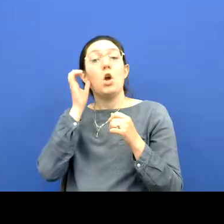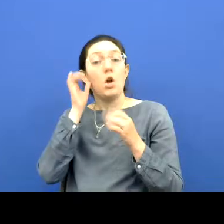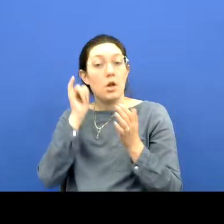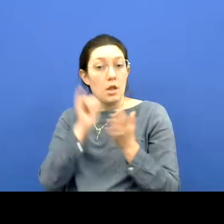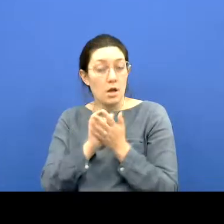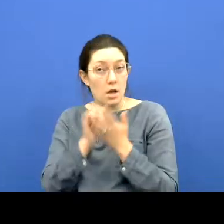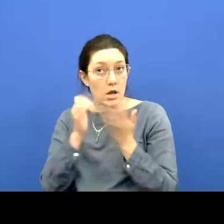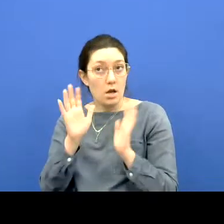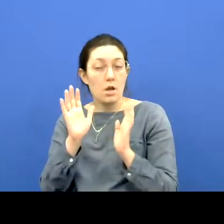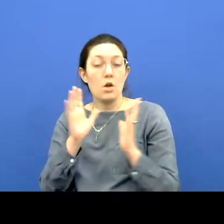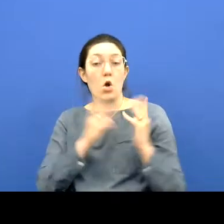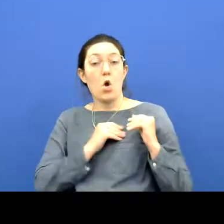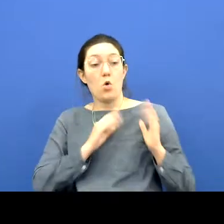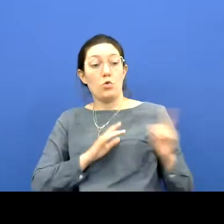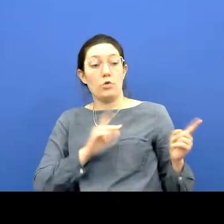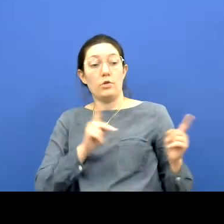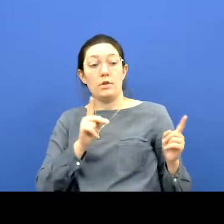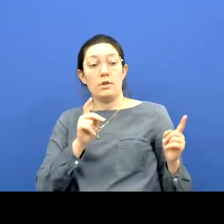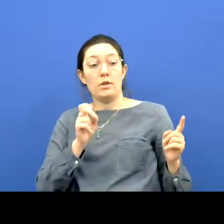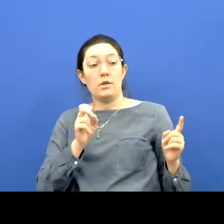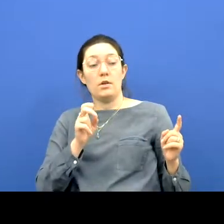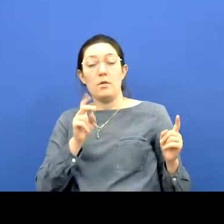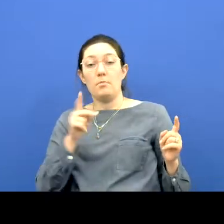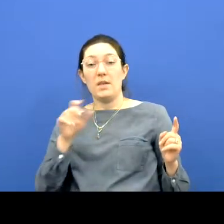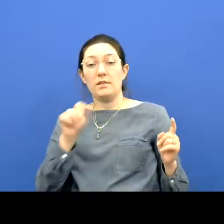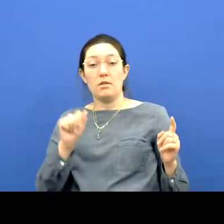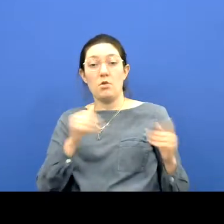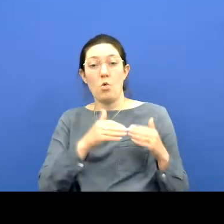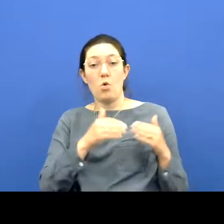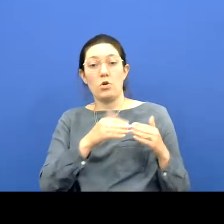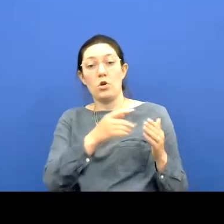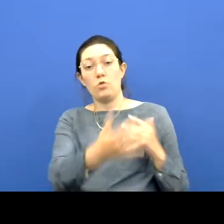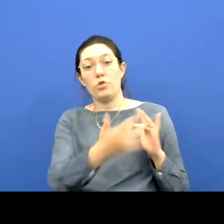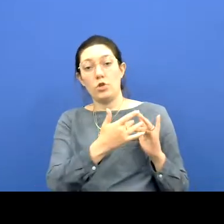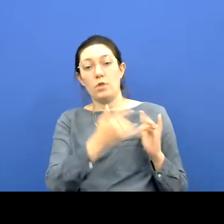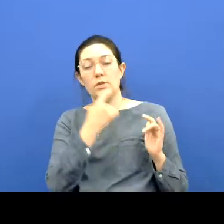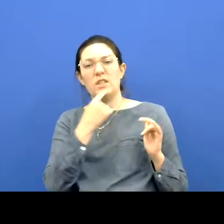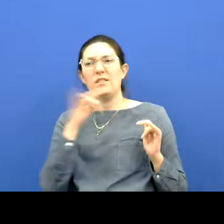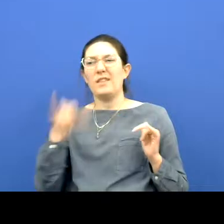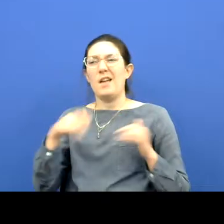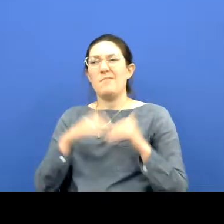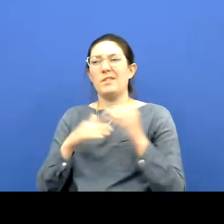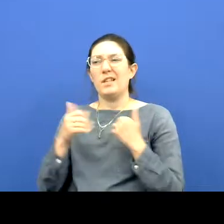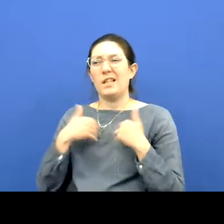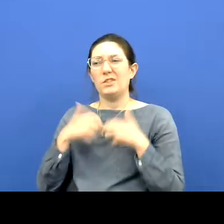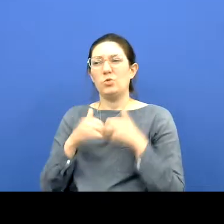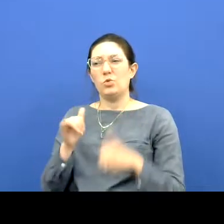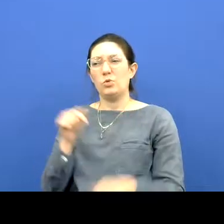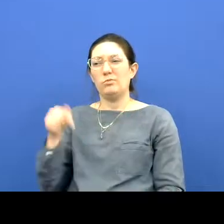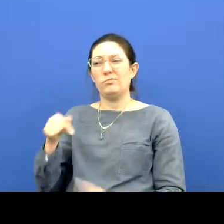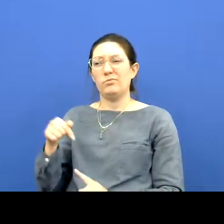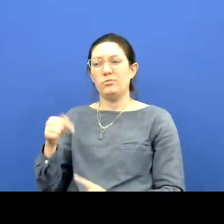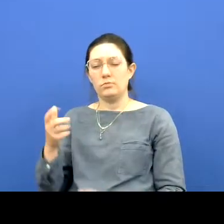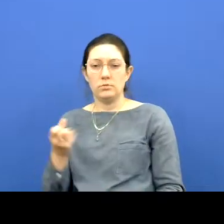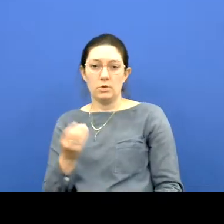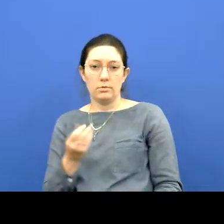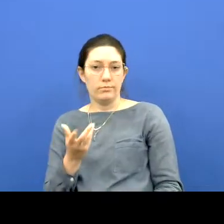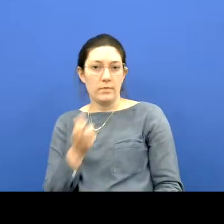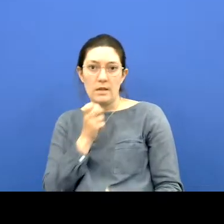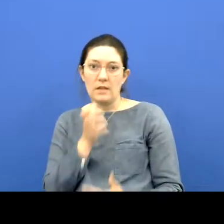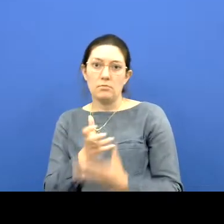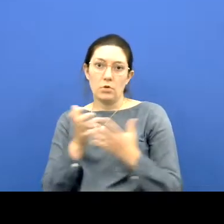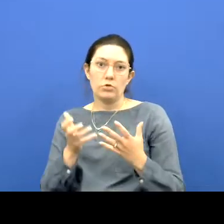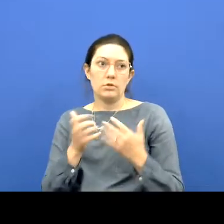the owners of Ken's Pizza Corner reached out and said, hey, that building has issues too. Not as much